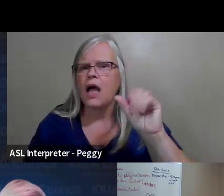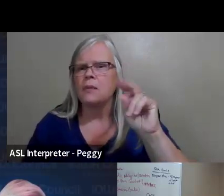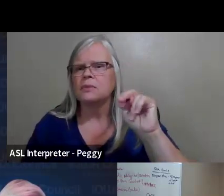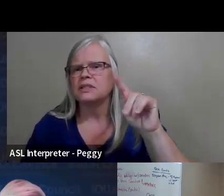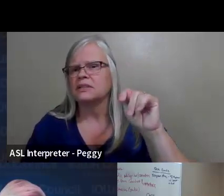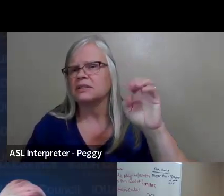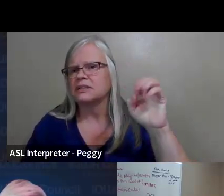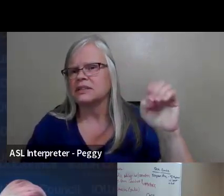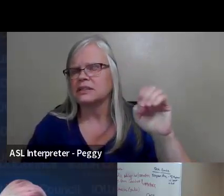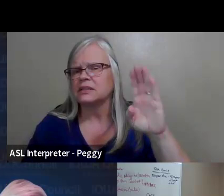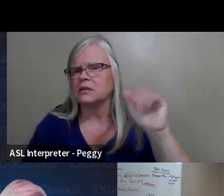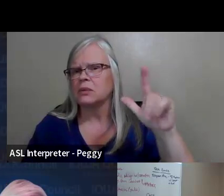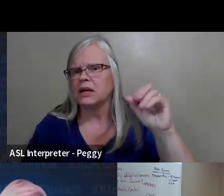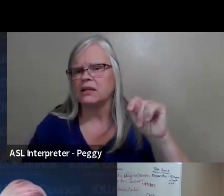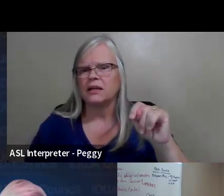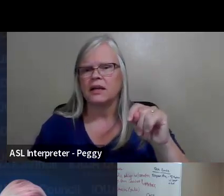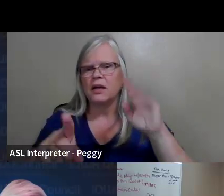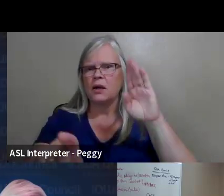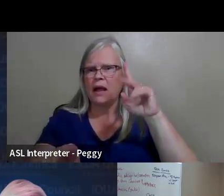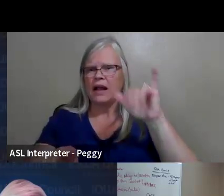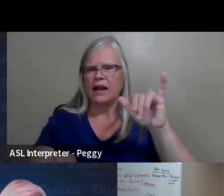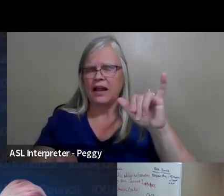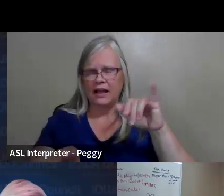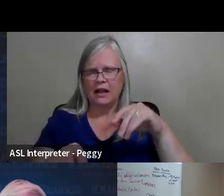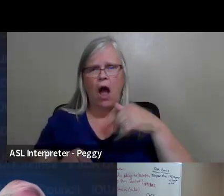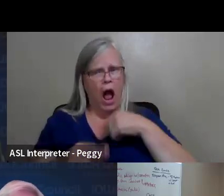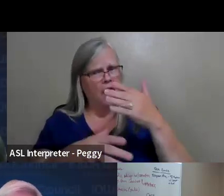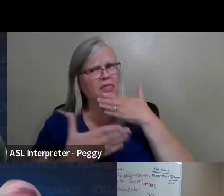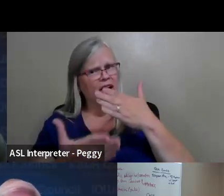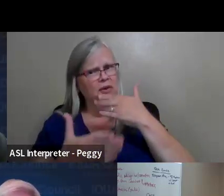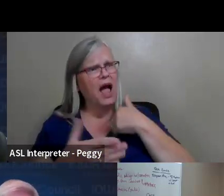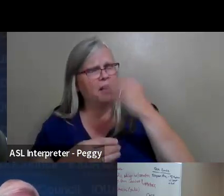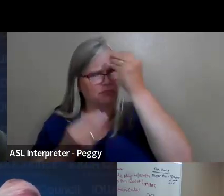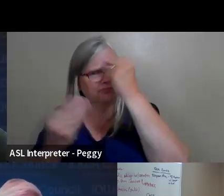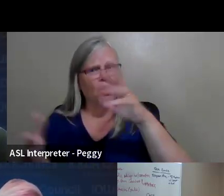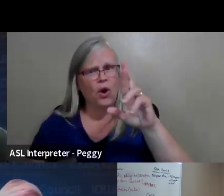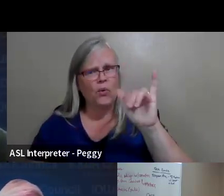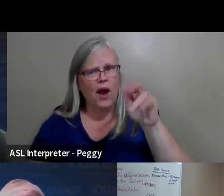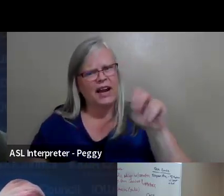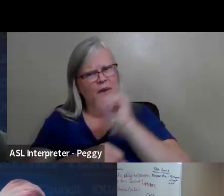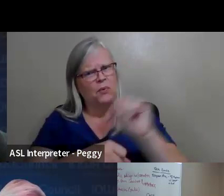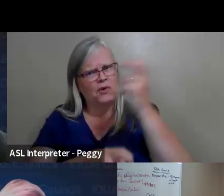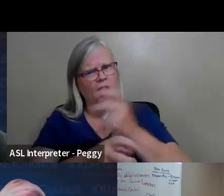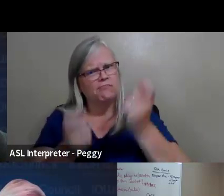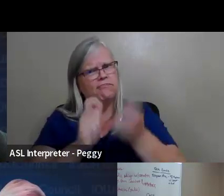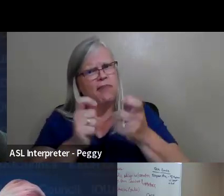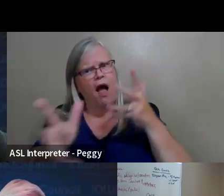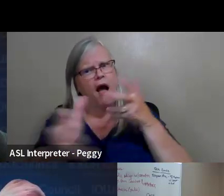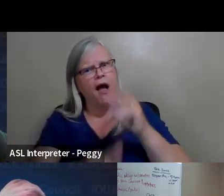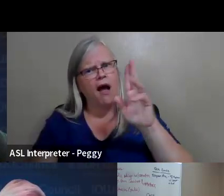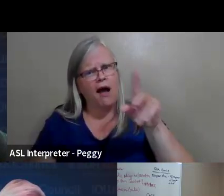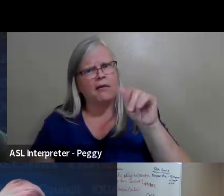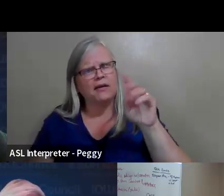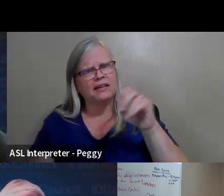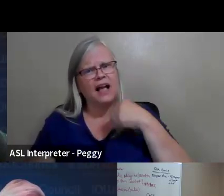website. Great. I will go share that with Ryan. He worked very, very hard on those. So I will make sure that he gets